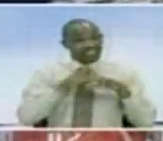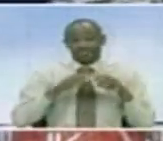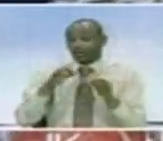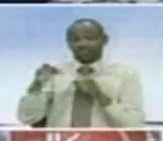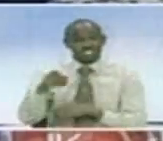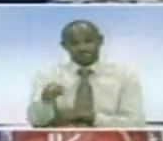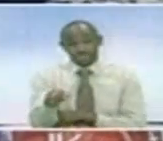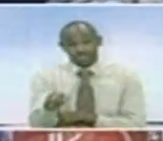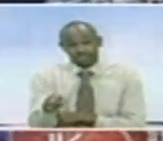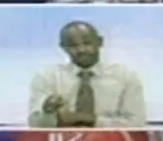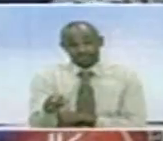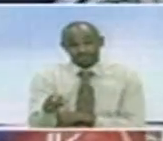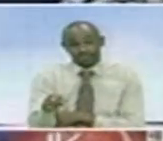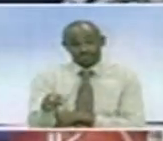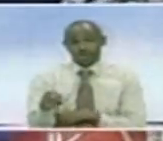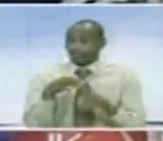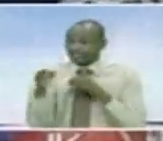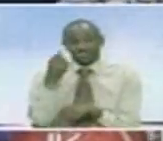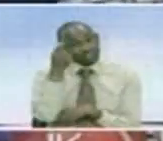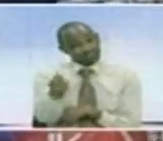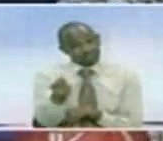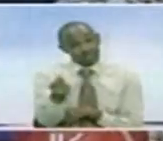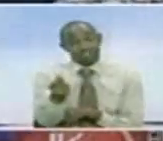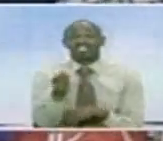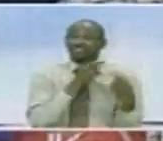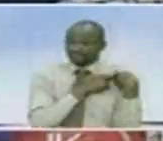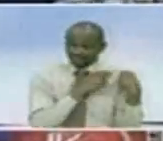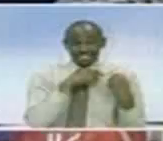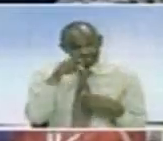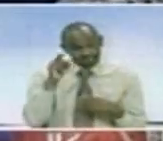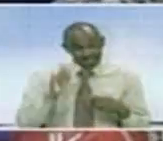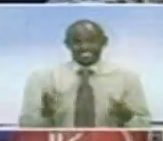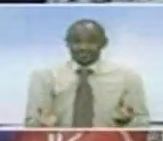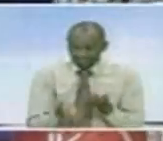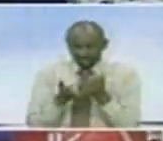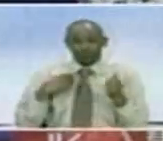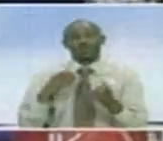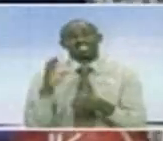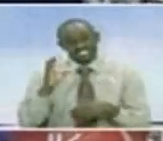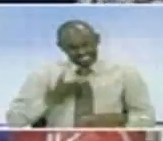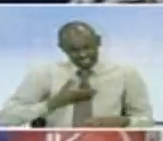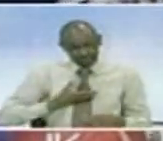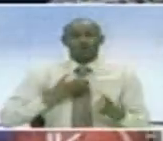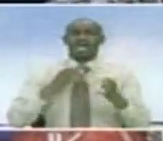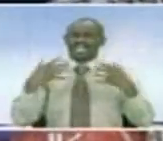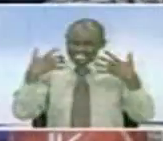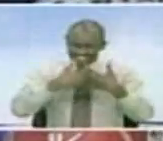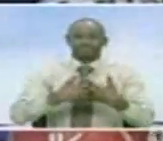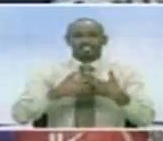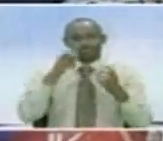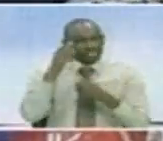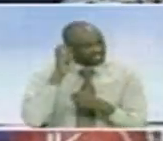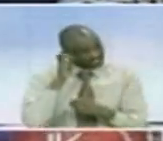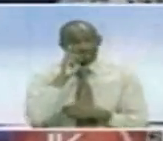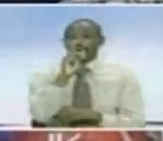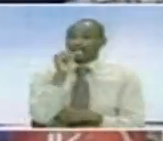opposition to facilitate for civil engagement so that we can listen to each other as we